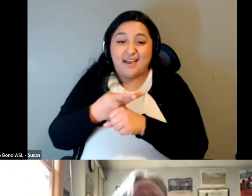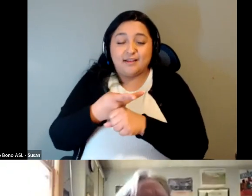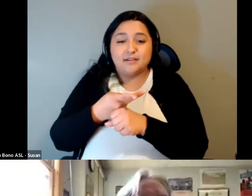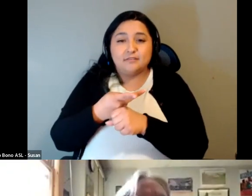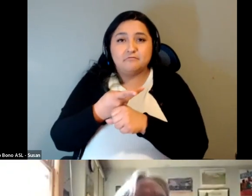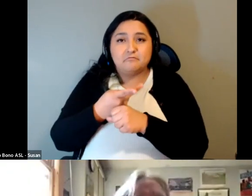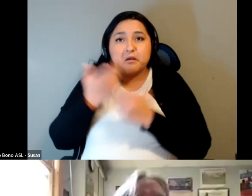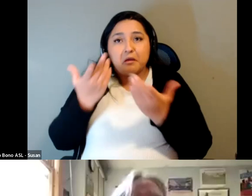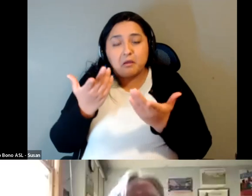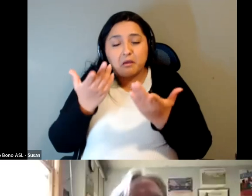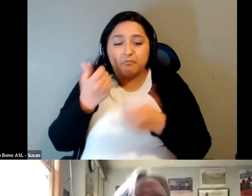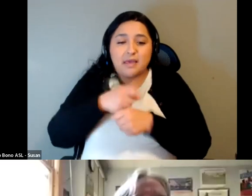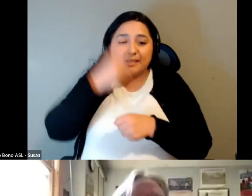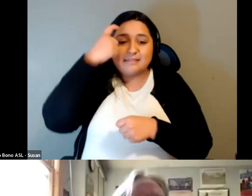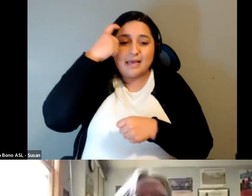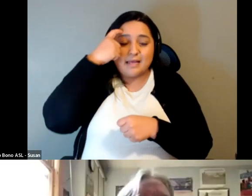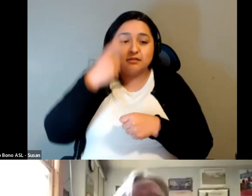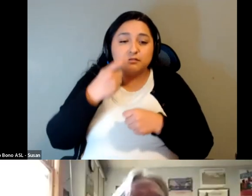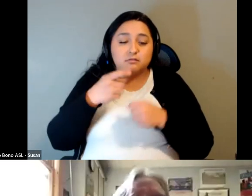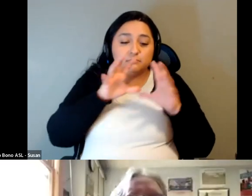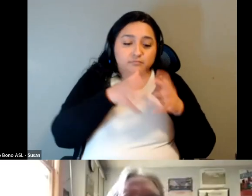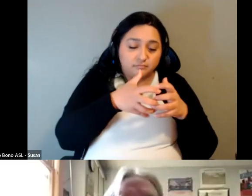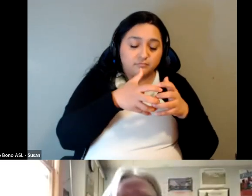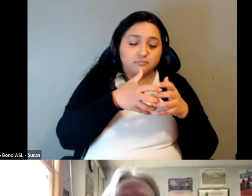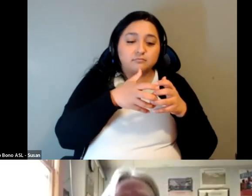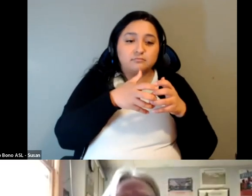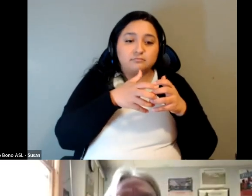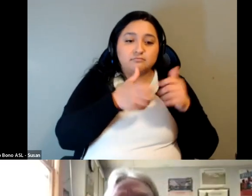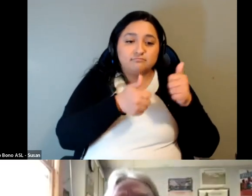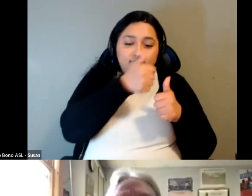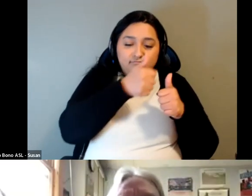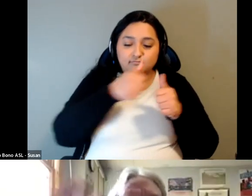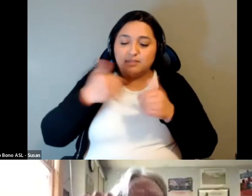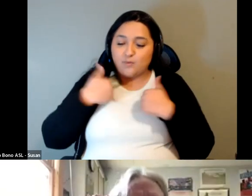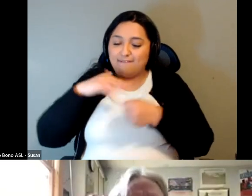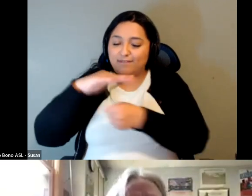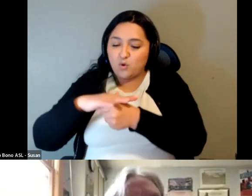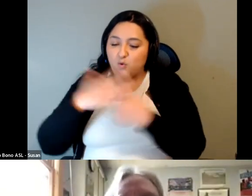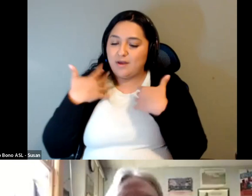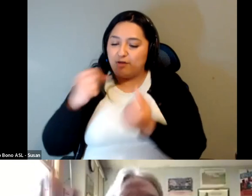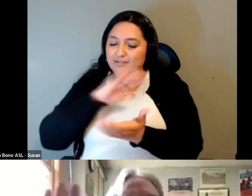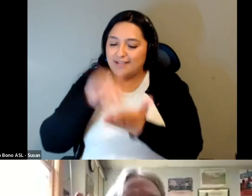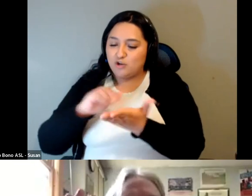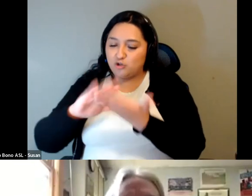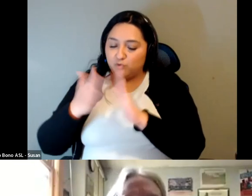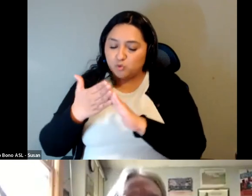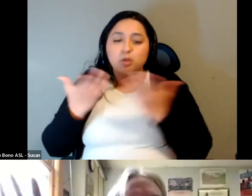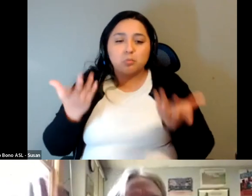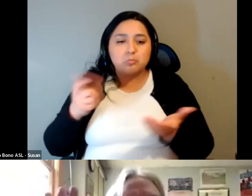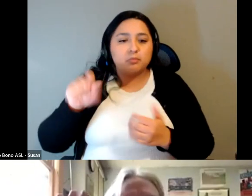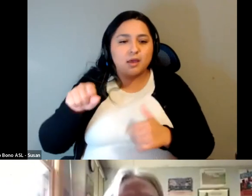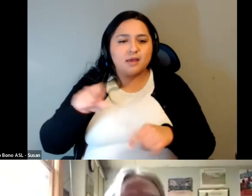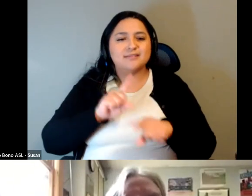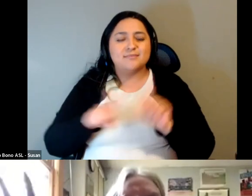makes sense if you want to have community control over the priorities of the health center. It gets really tokenized when you get